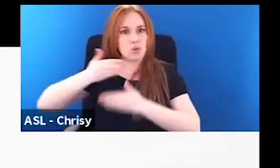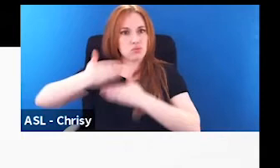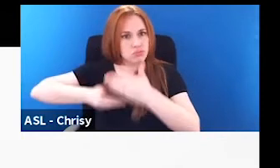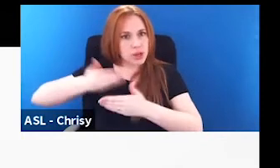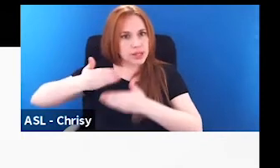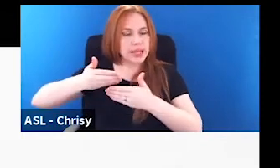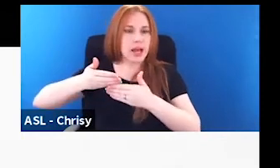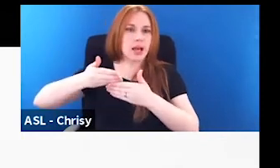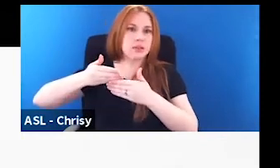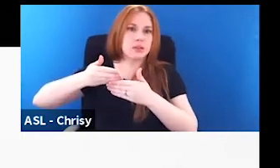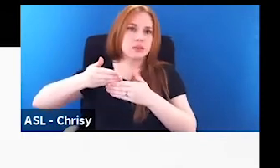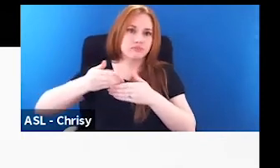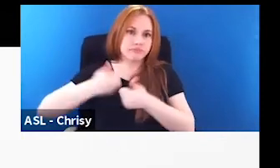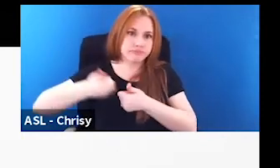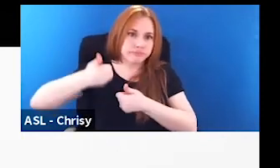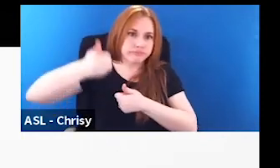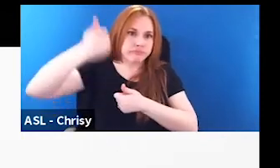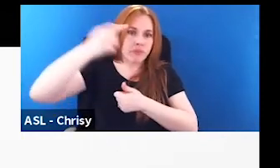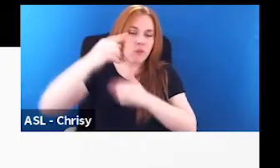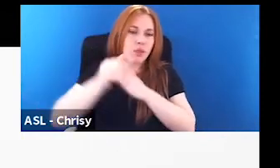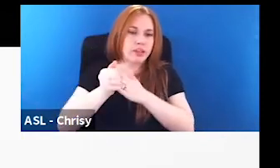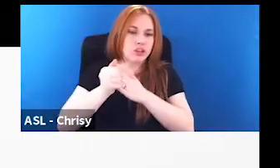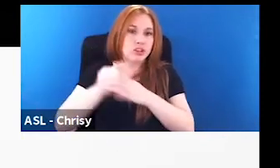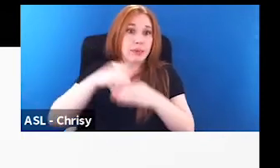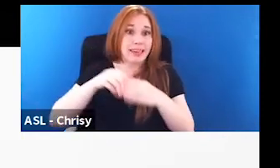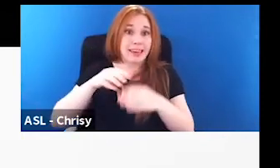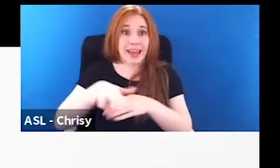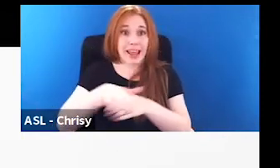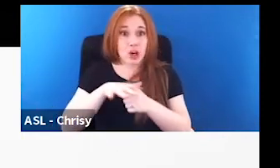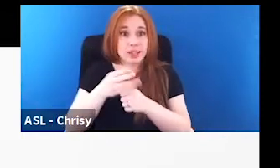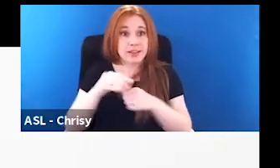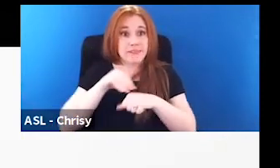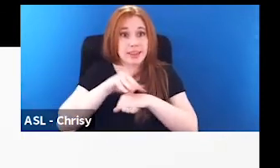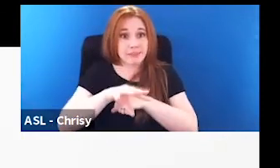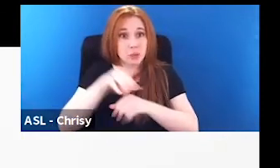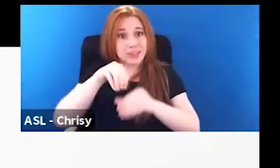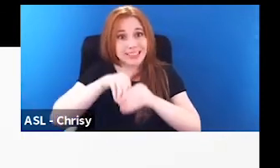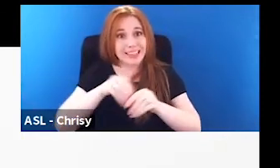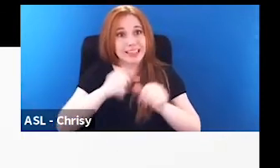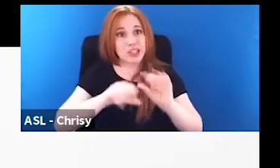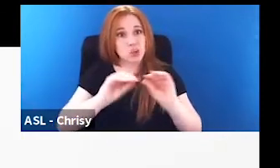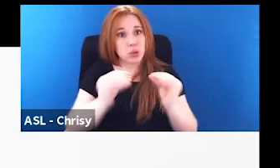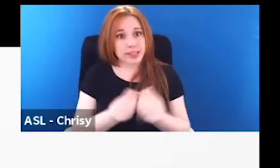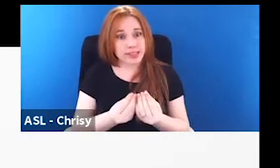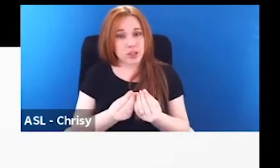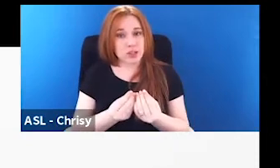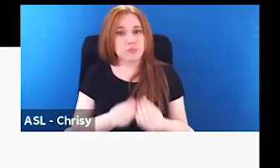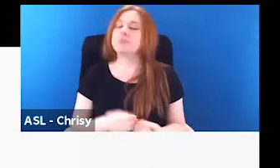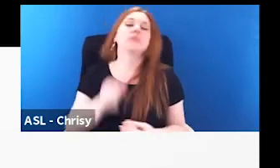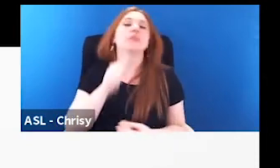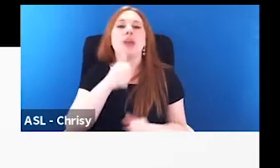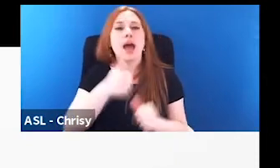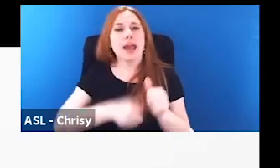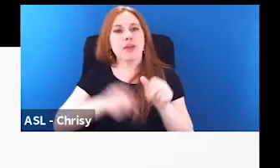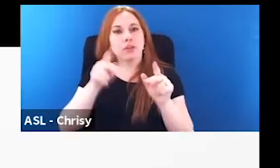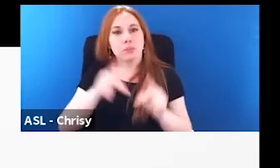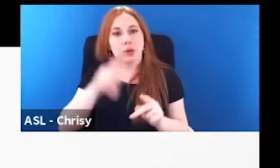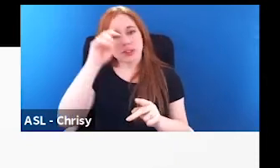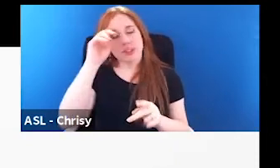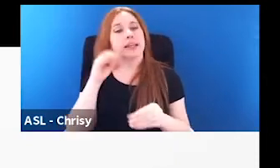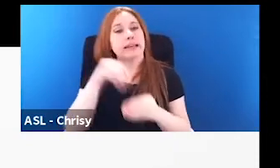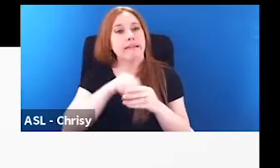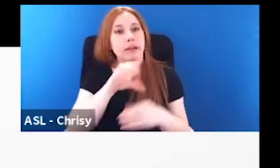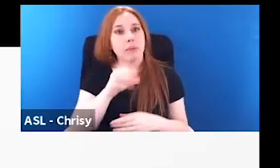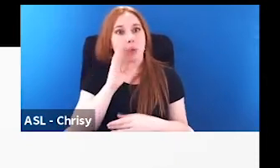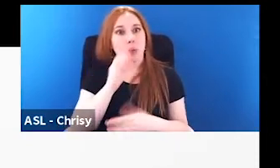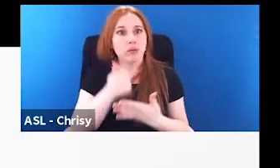and areas of influence within the organization. So really, not every person that goes into a company is going to go to